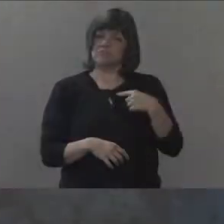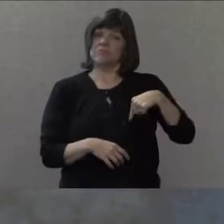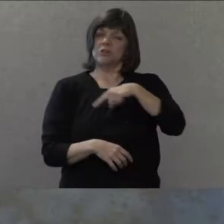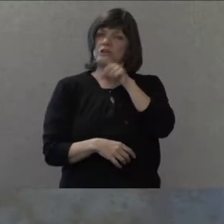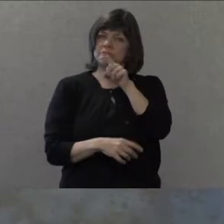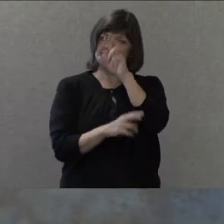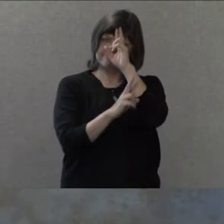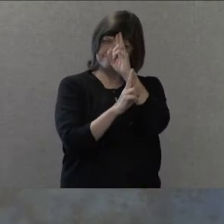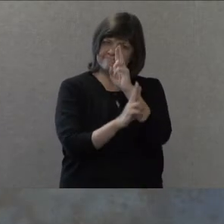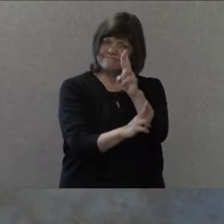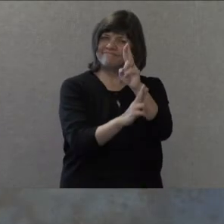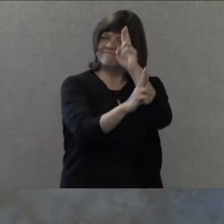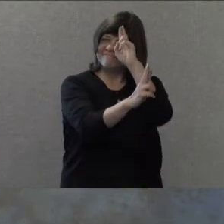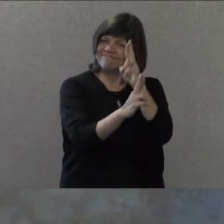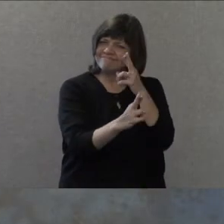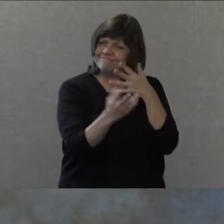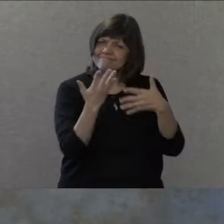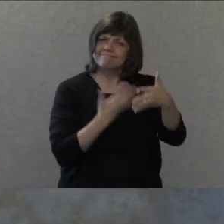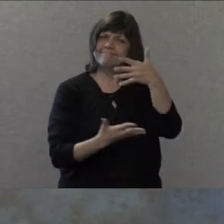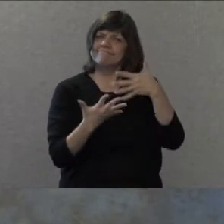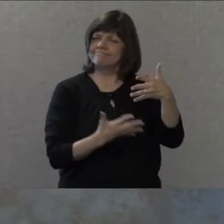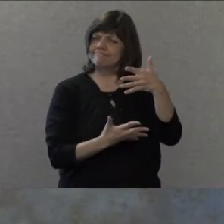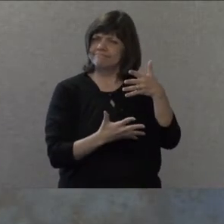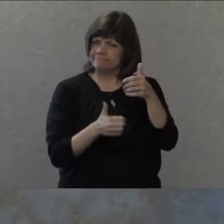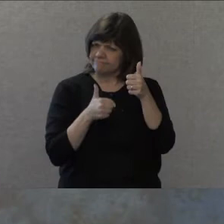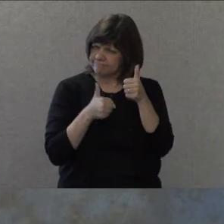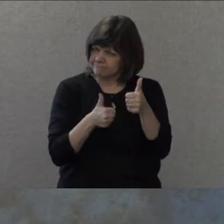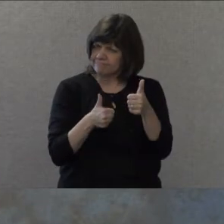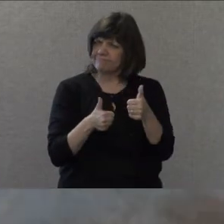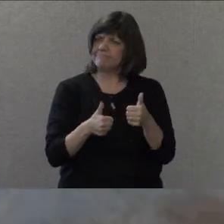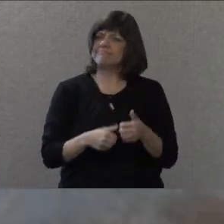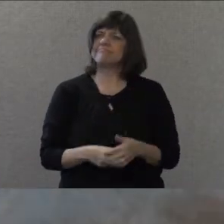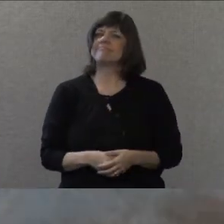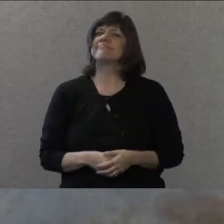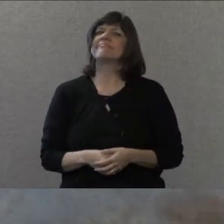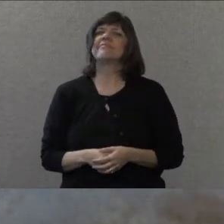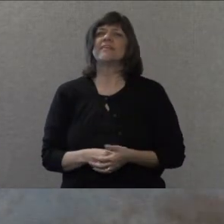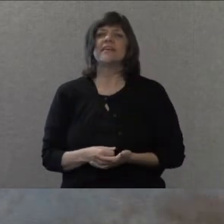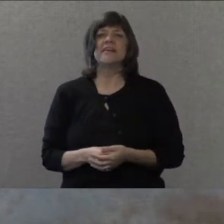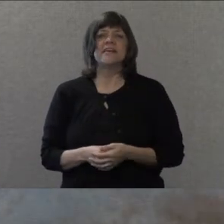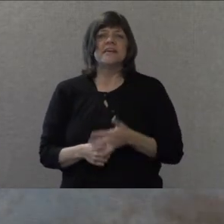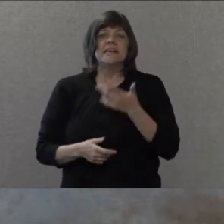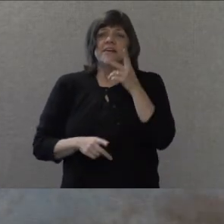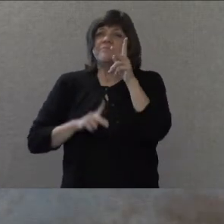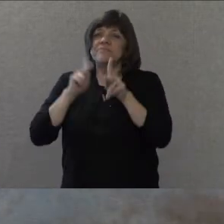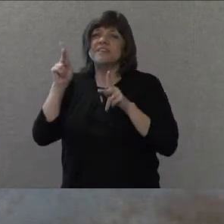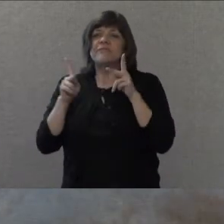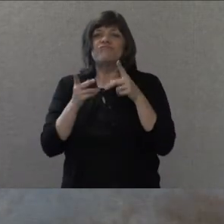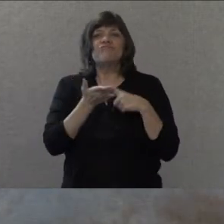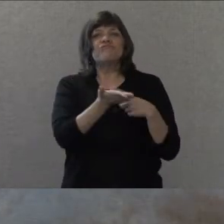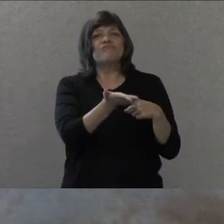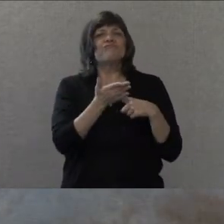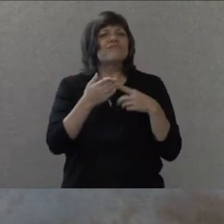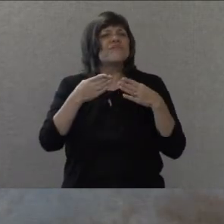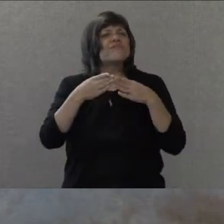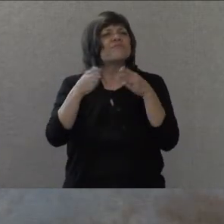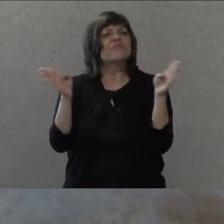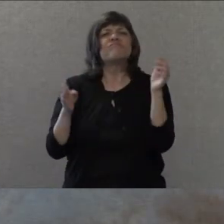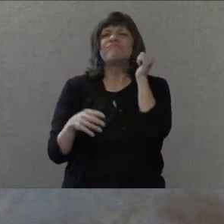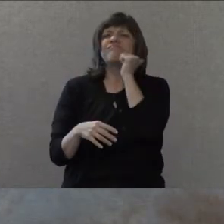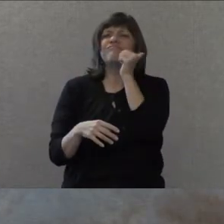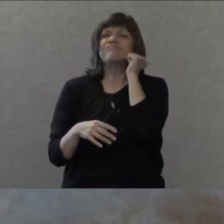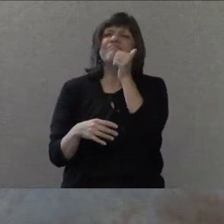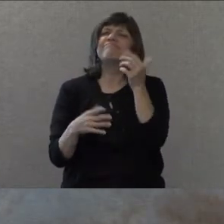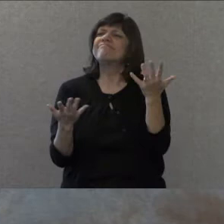We should be respected and we should respect the other person. People talking mutually